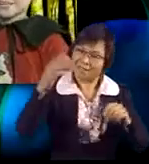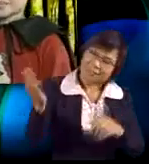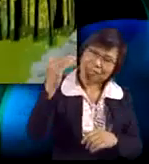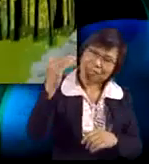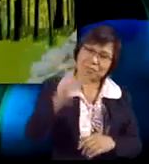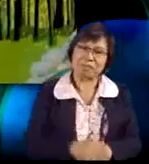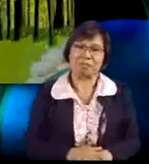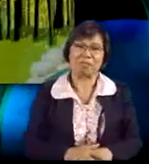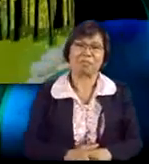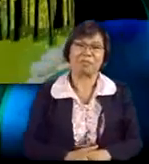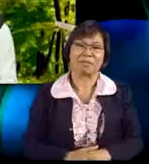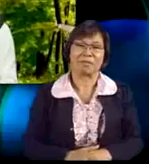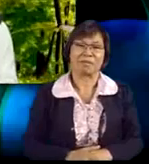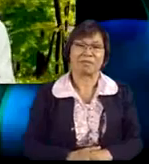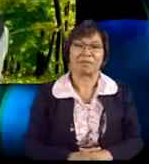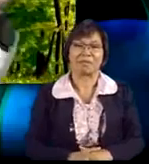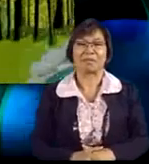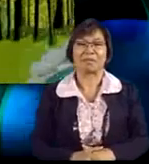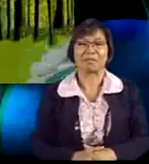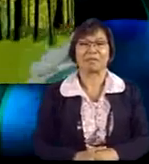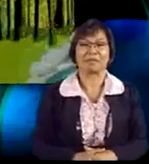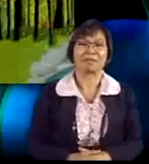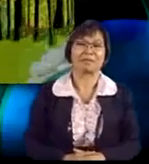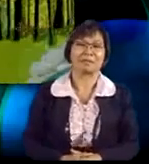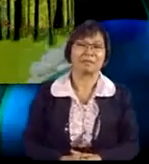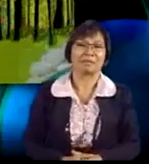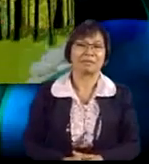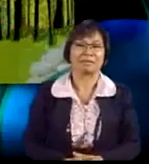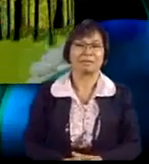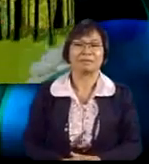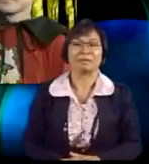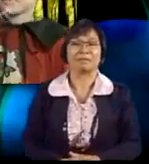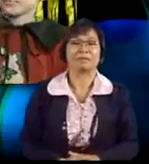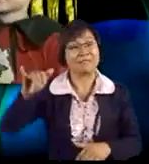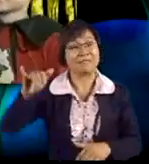hand and let me do the magic thing? Come.